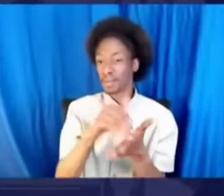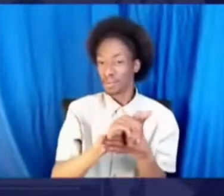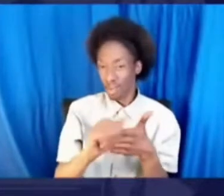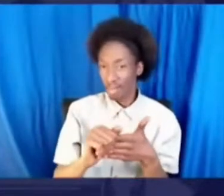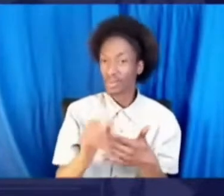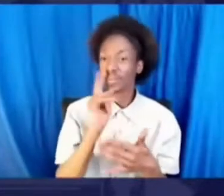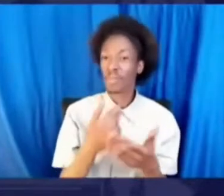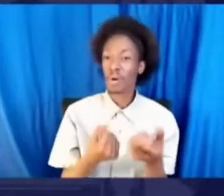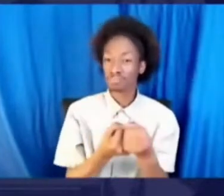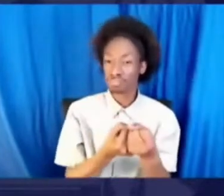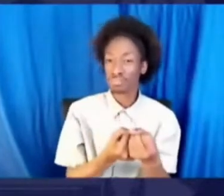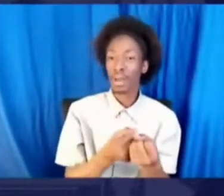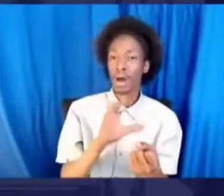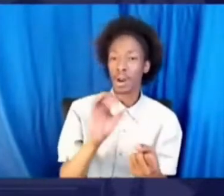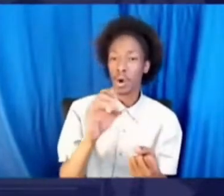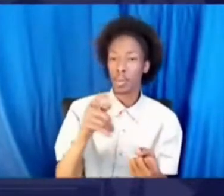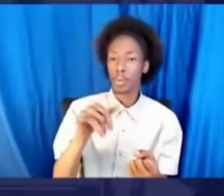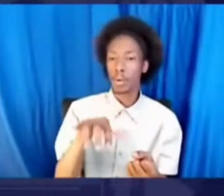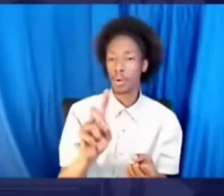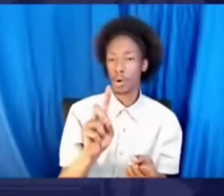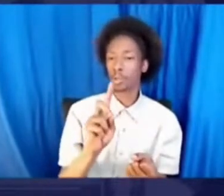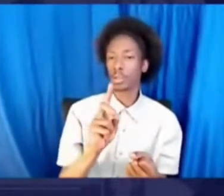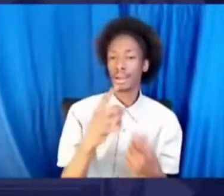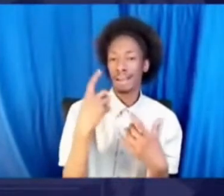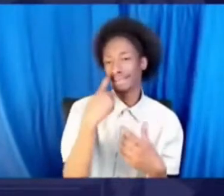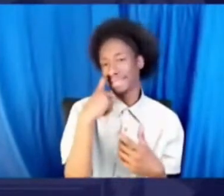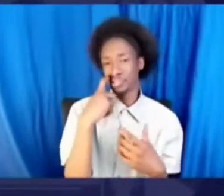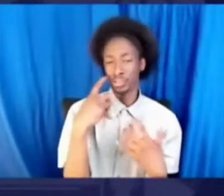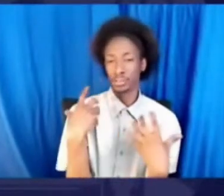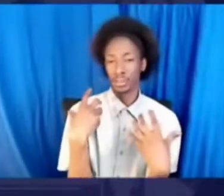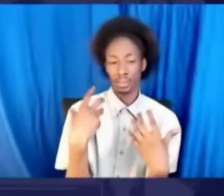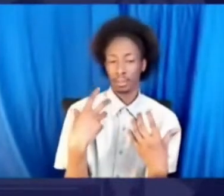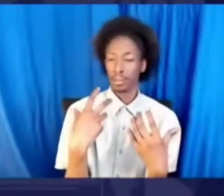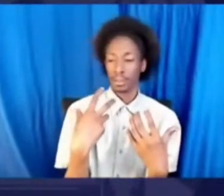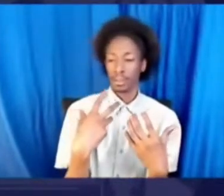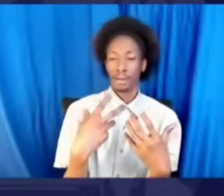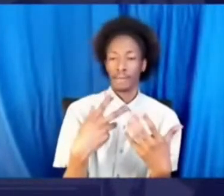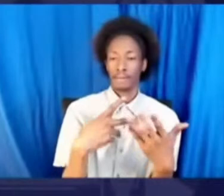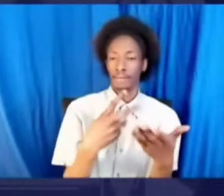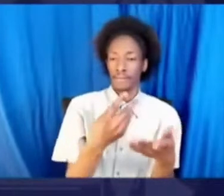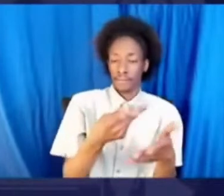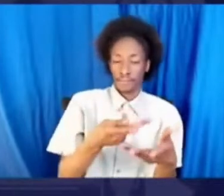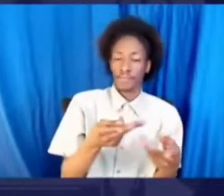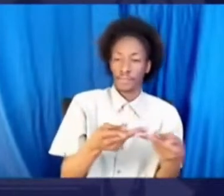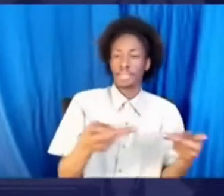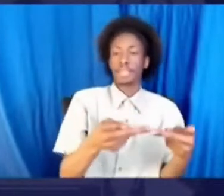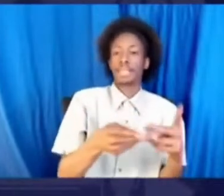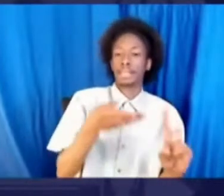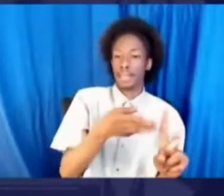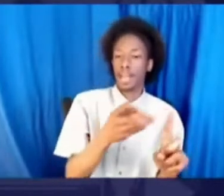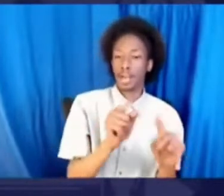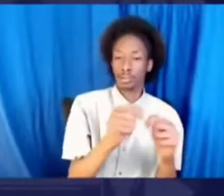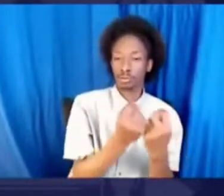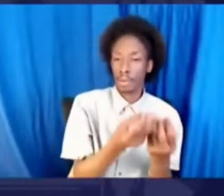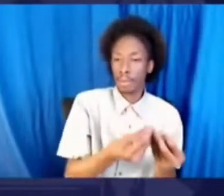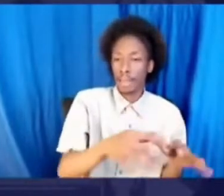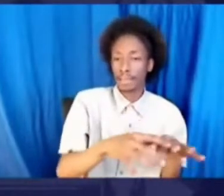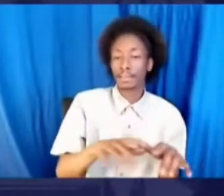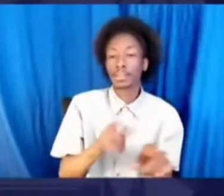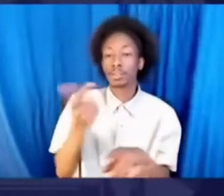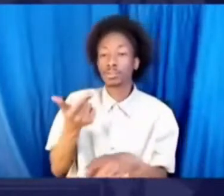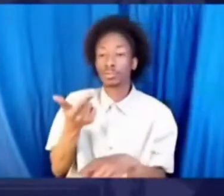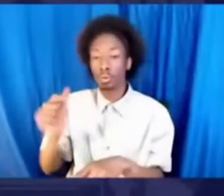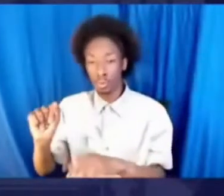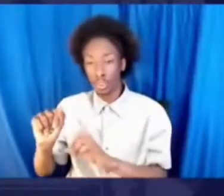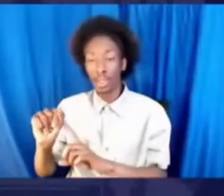an opioid addiction treatment facility on tribal lands. In Georgia, Carver Bank lent